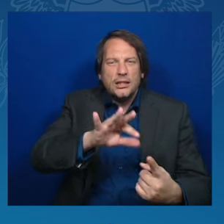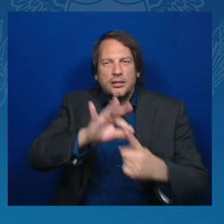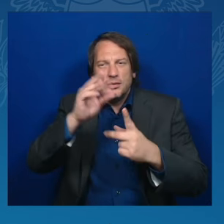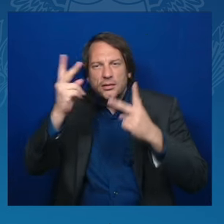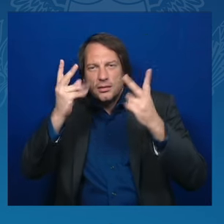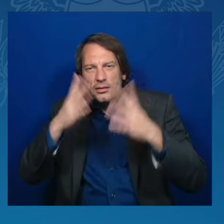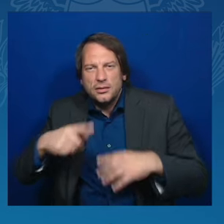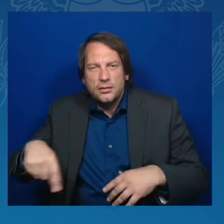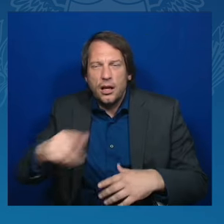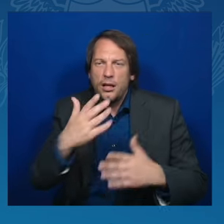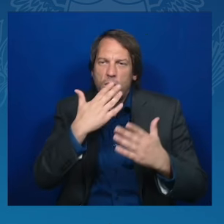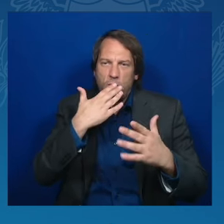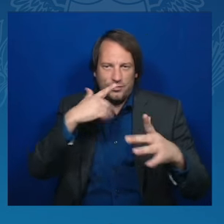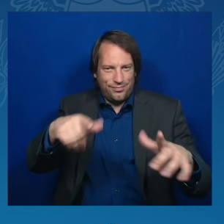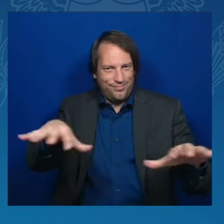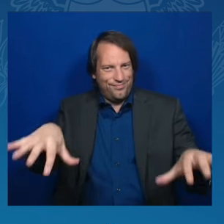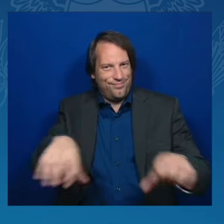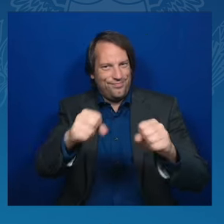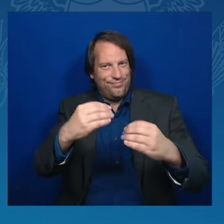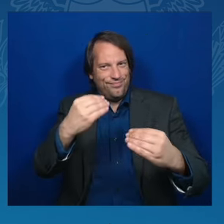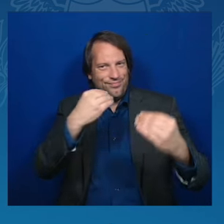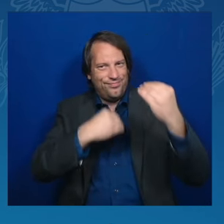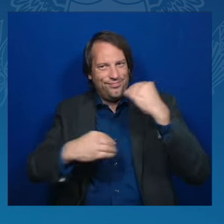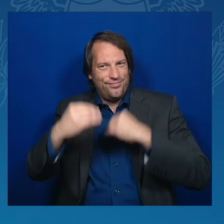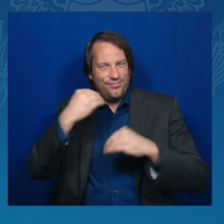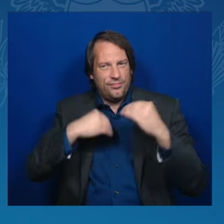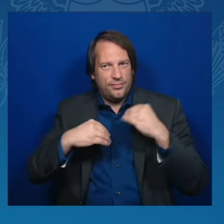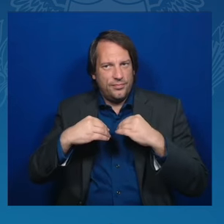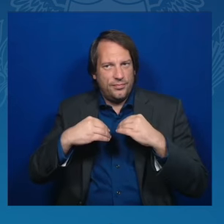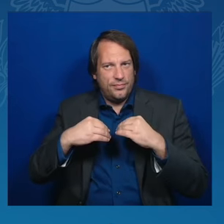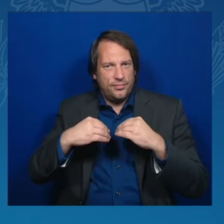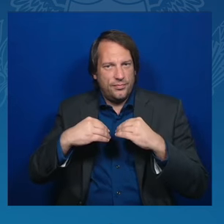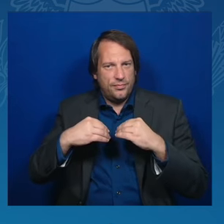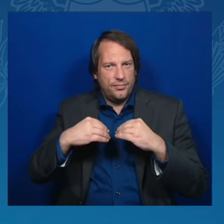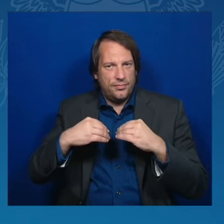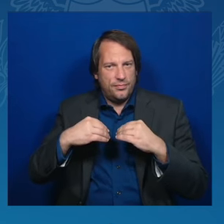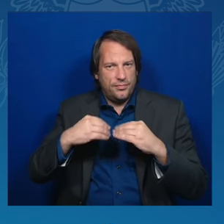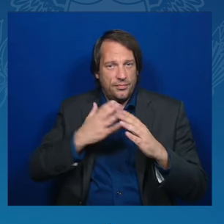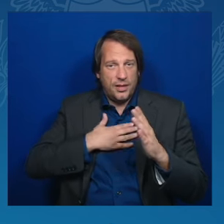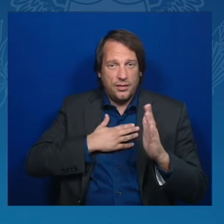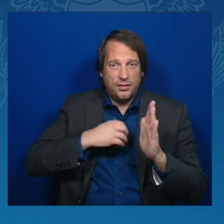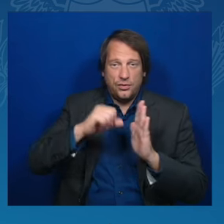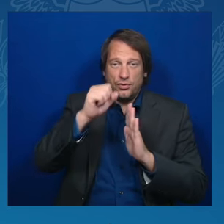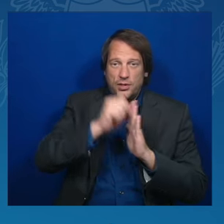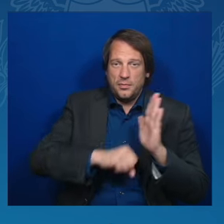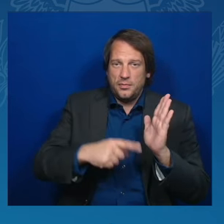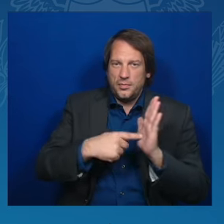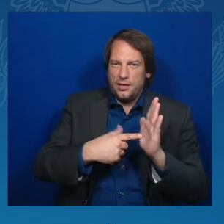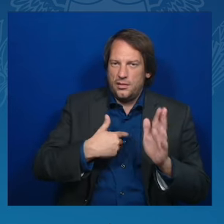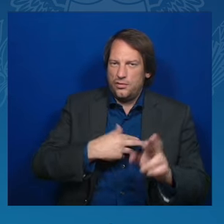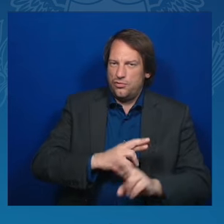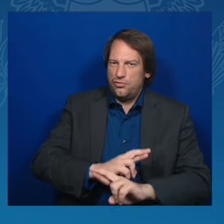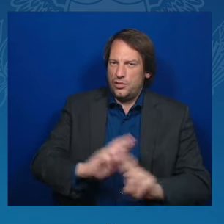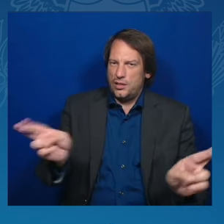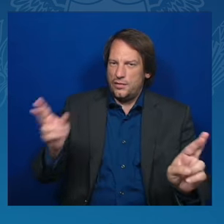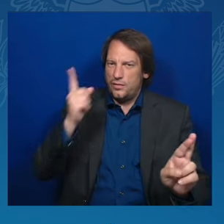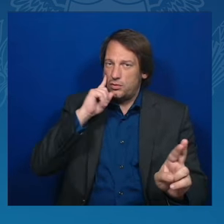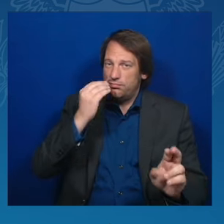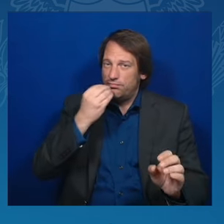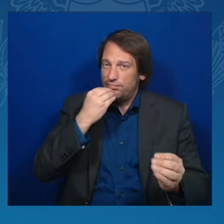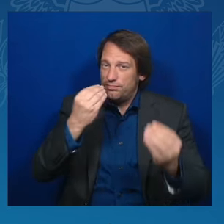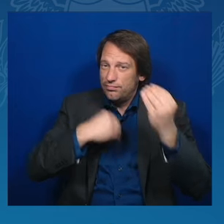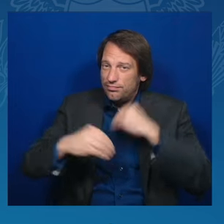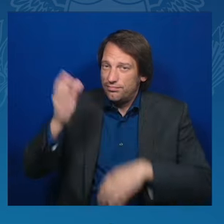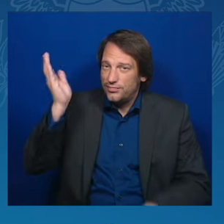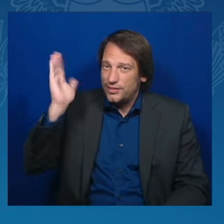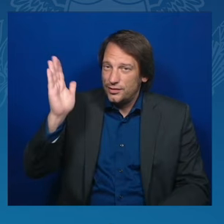The script my staff drafted for this luncheon speech starts with the sentence, "Yesterday I had a fruitful